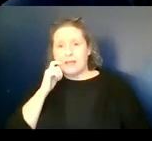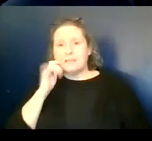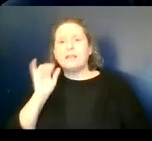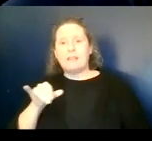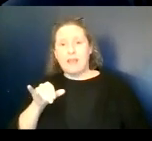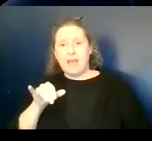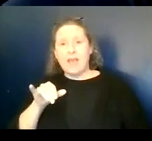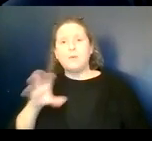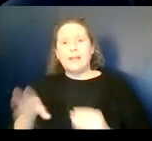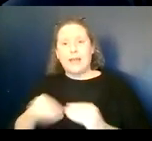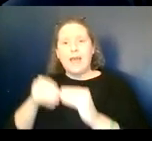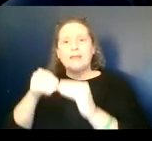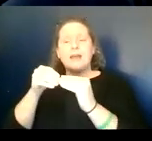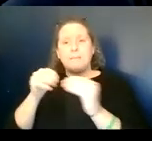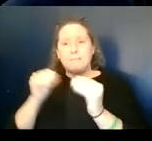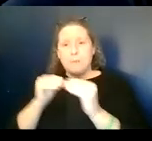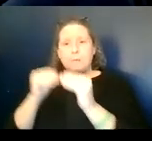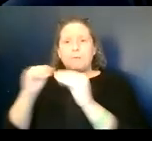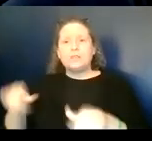challenging. Mm-hmm. Yes, yes, yes. Yeah.